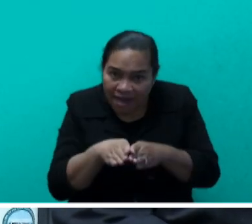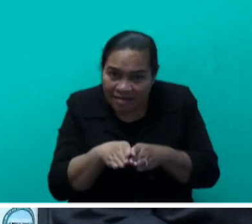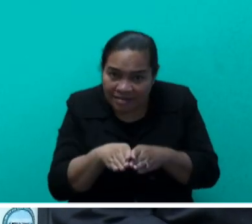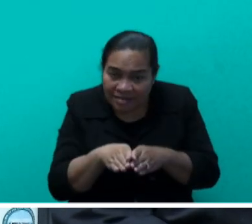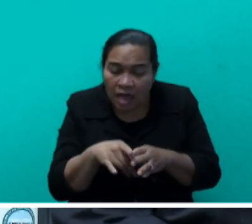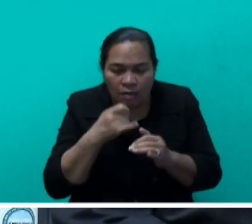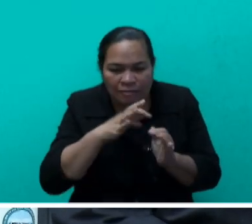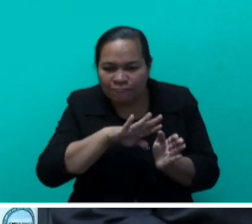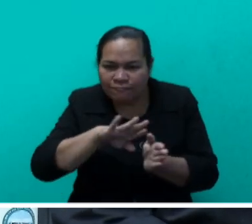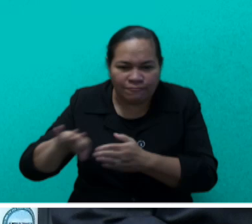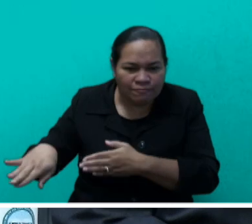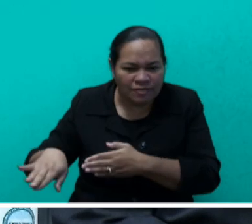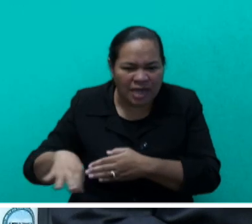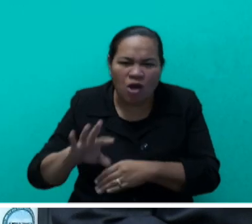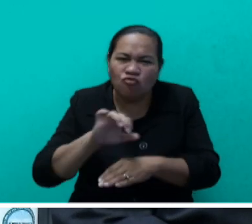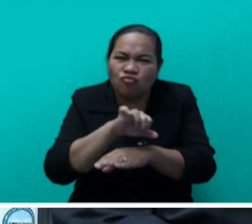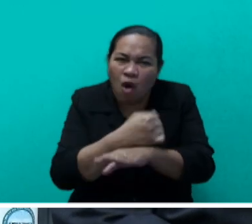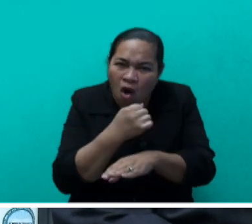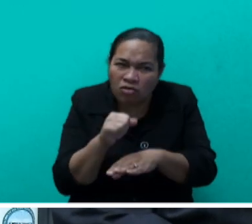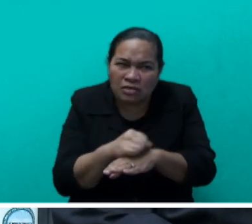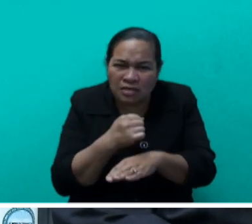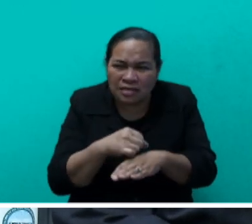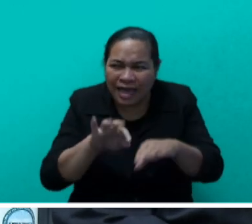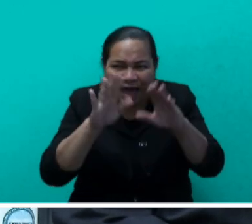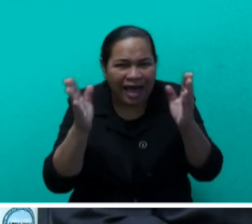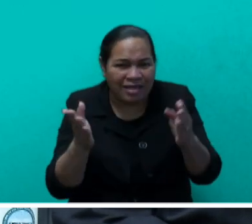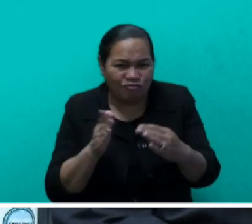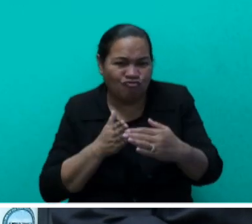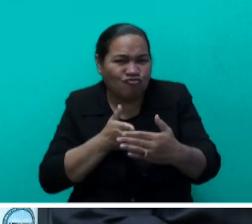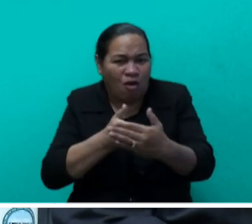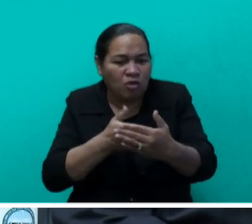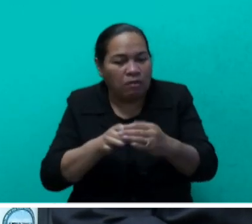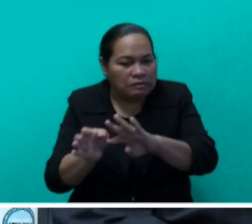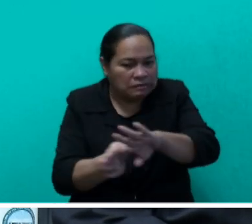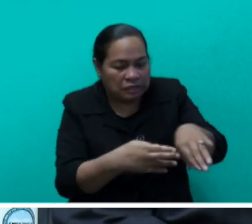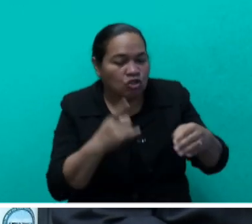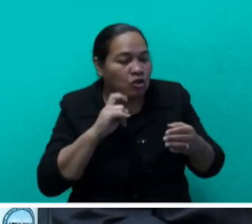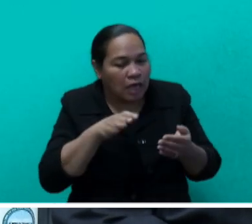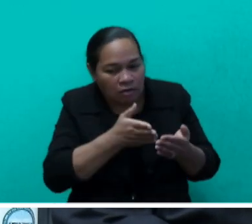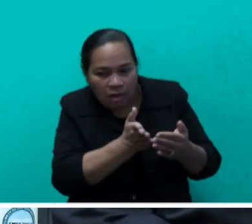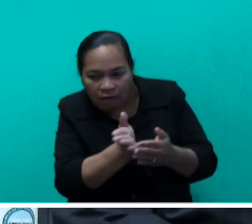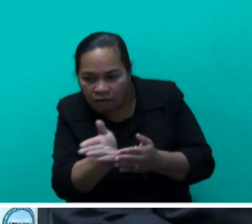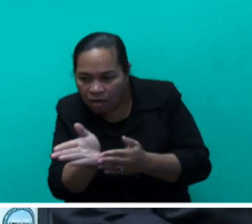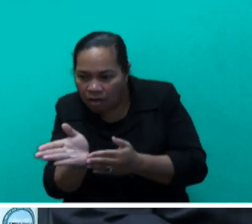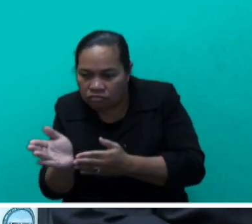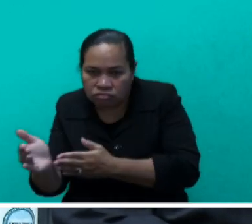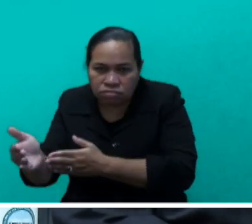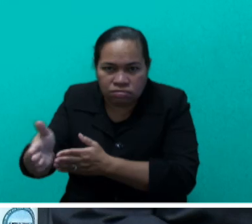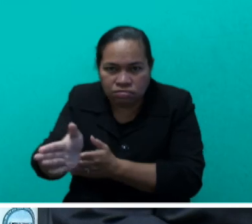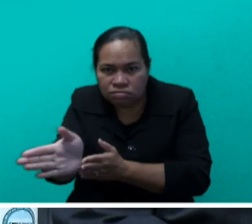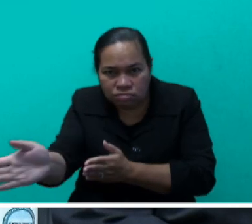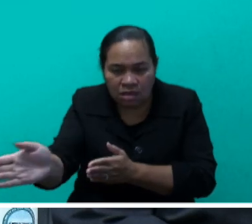removed big rocks or boulders to divert the flow of water. This